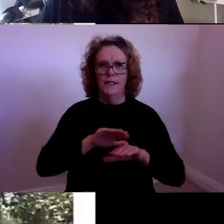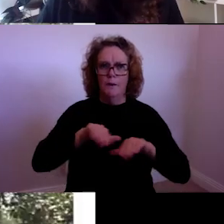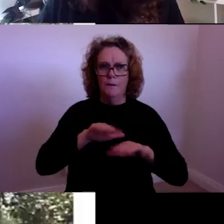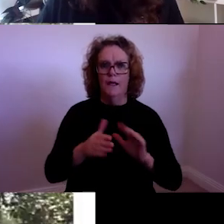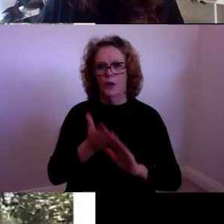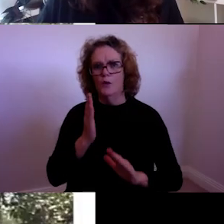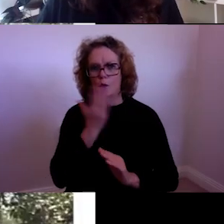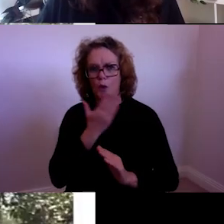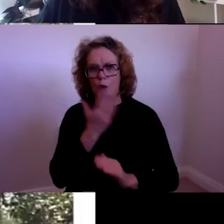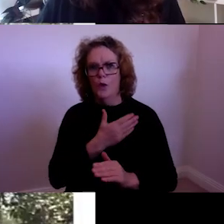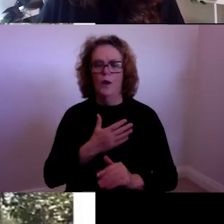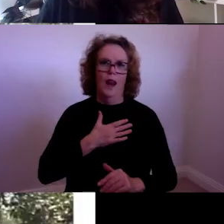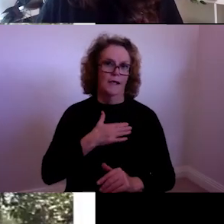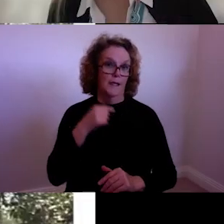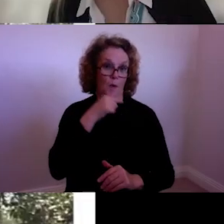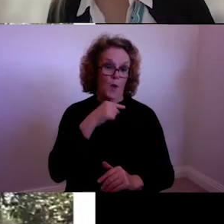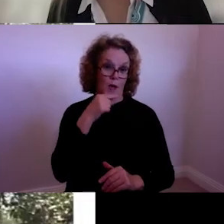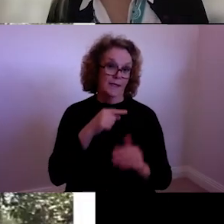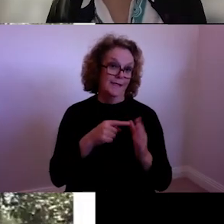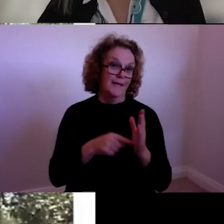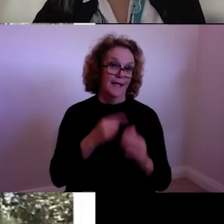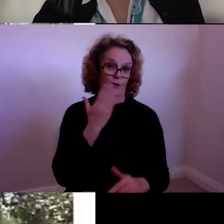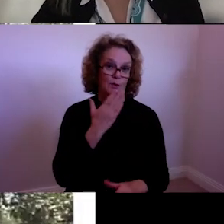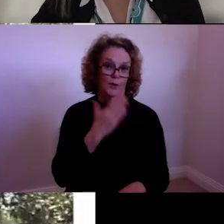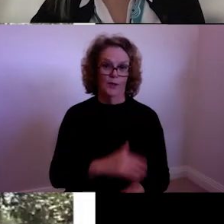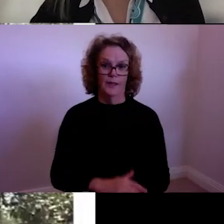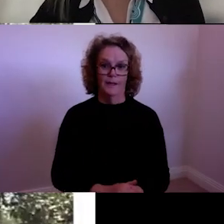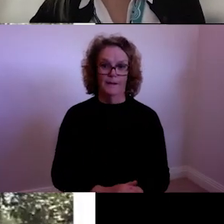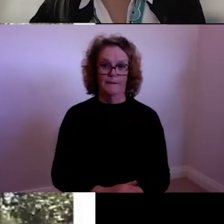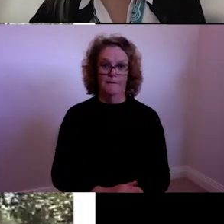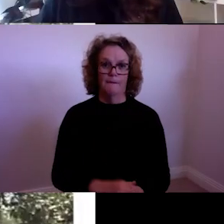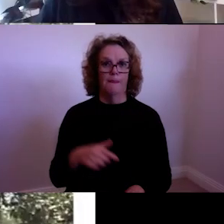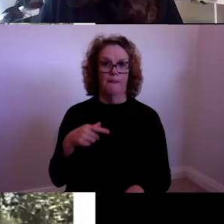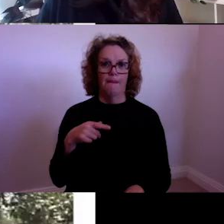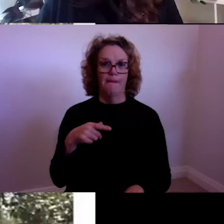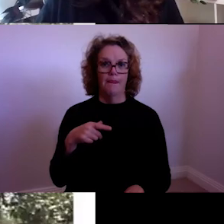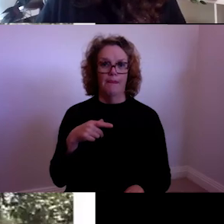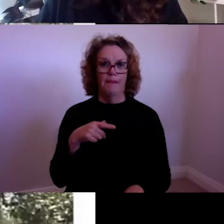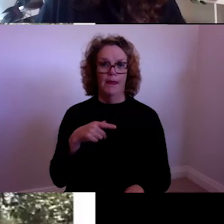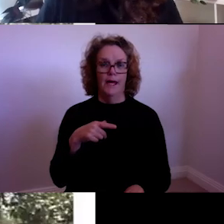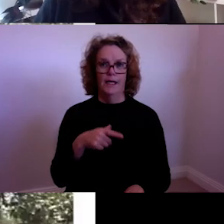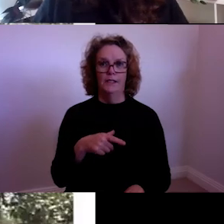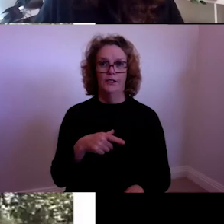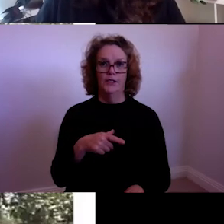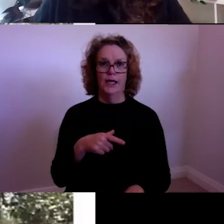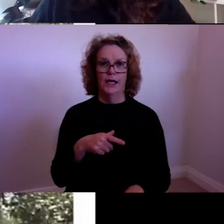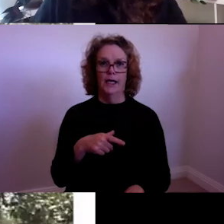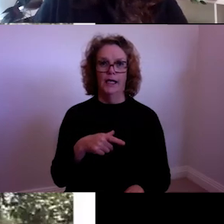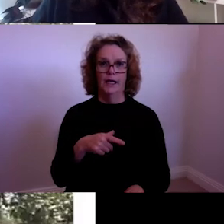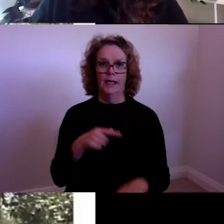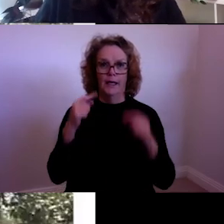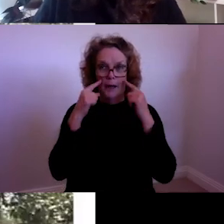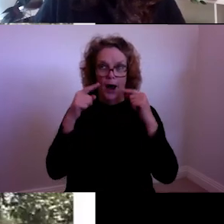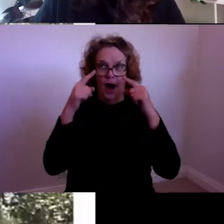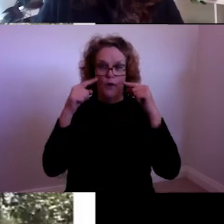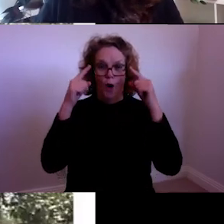school and the boys at school. She's perfected the eye roll to her mum. So